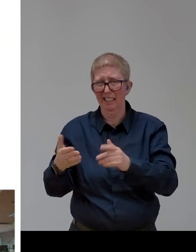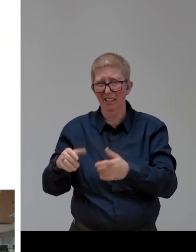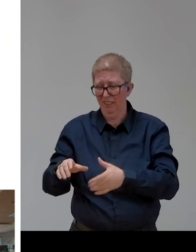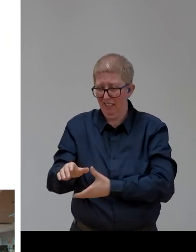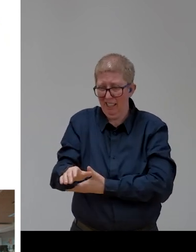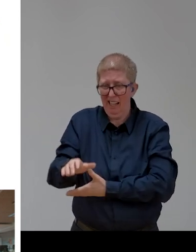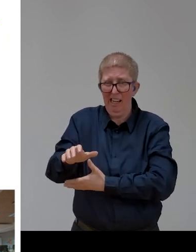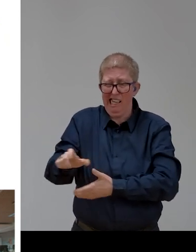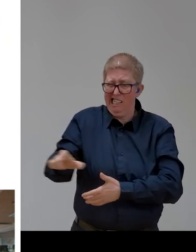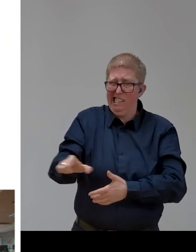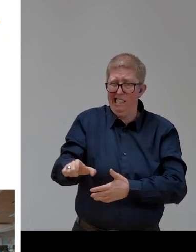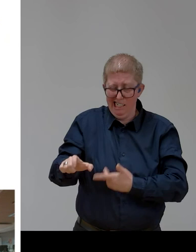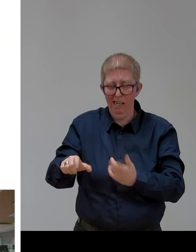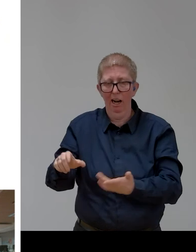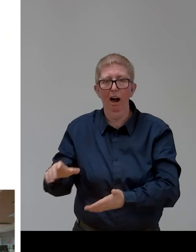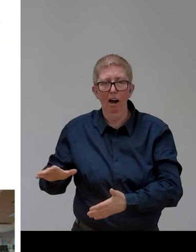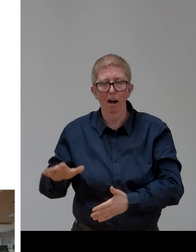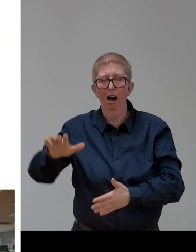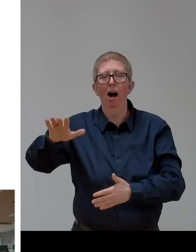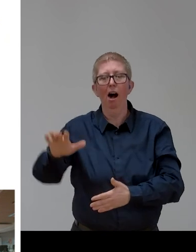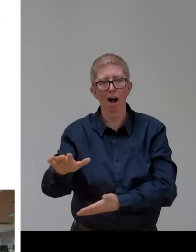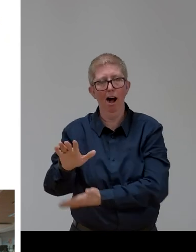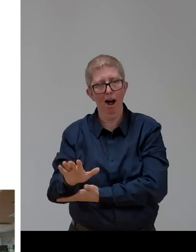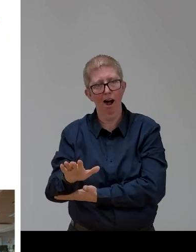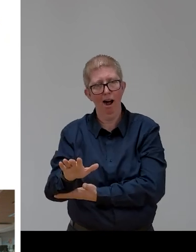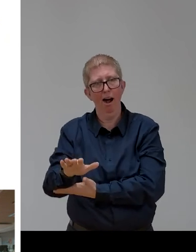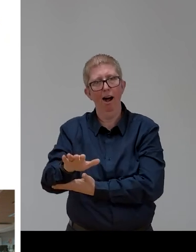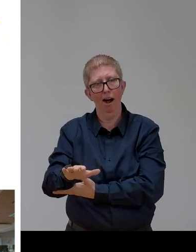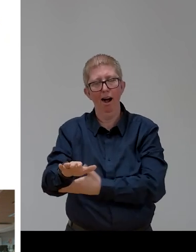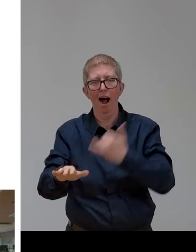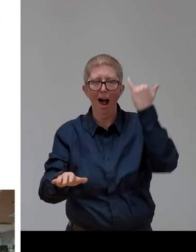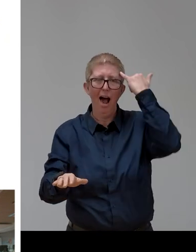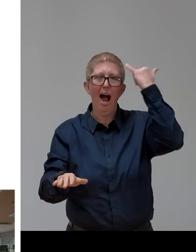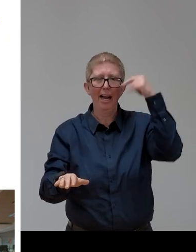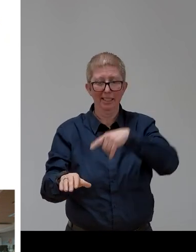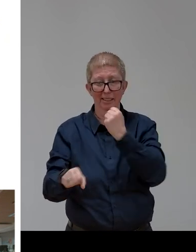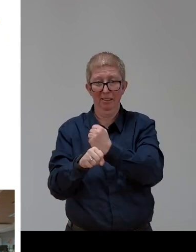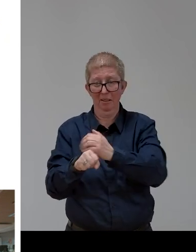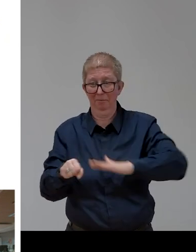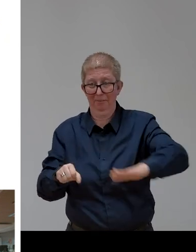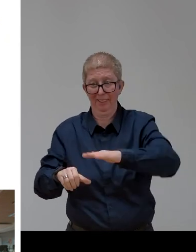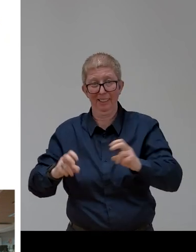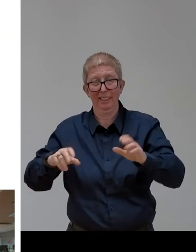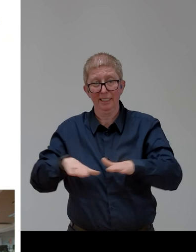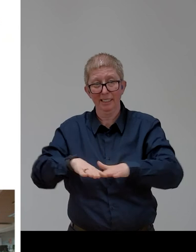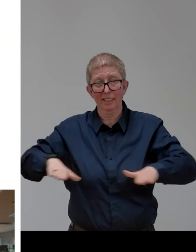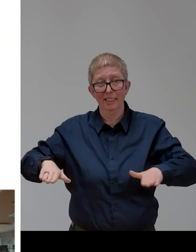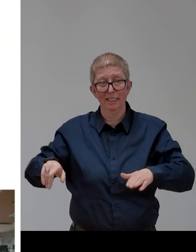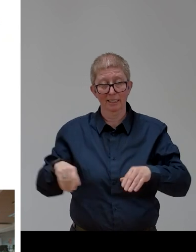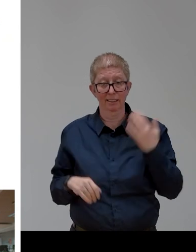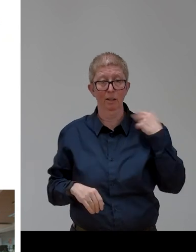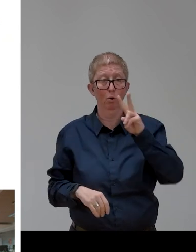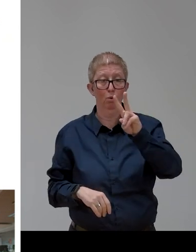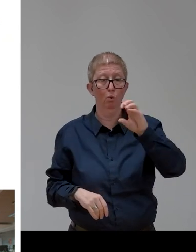The idea came from job place assessment performed to a worker in 2017. We prescribed a commercial